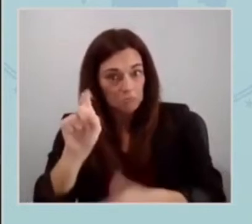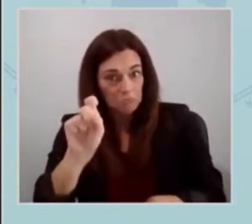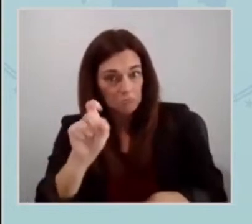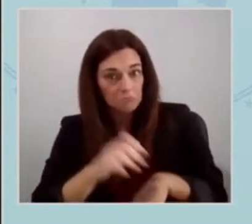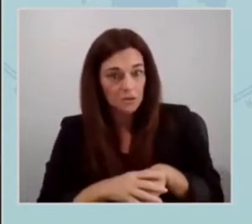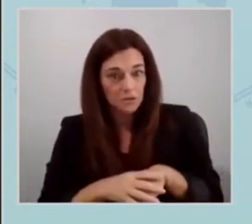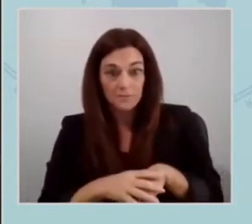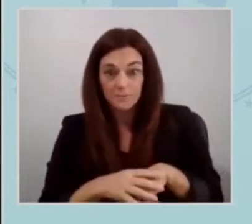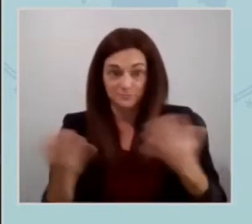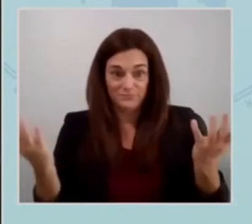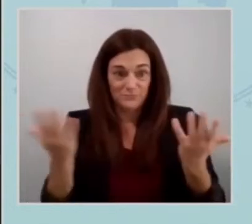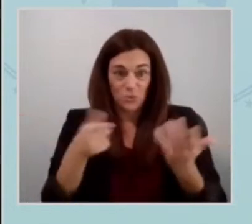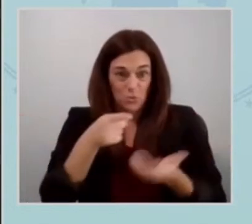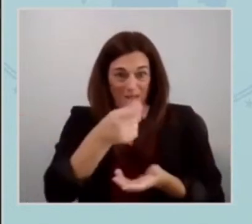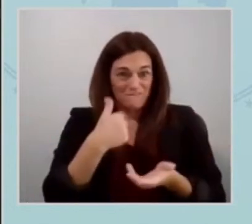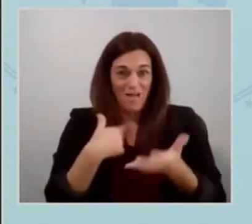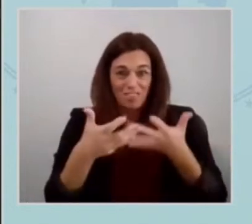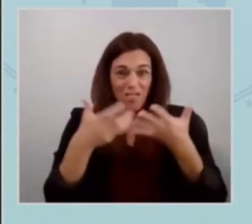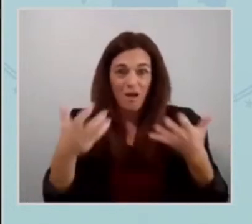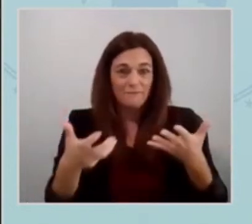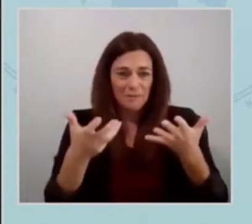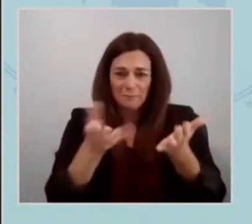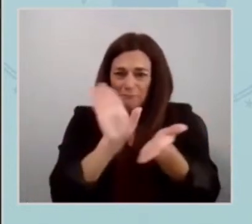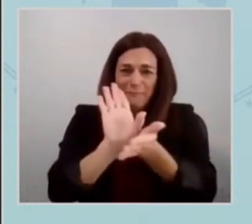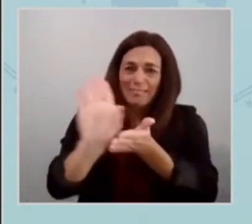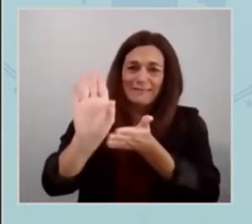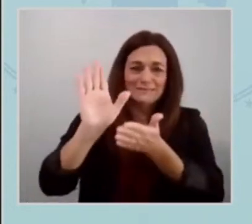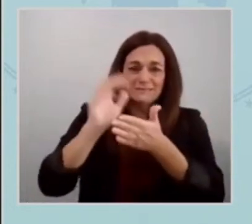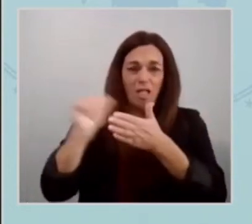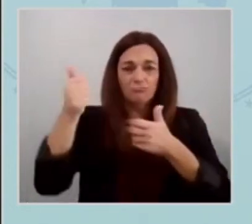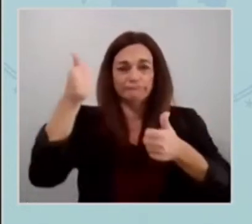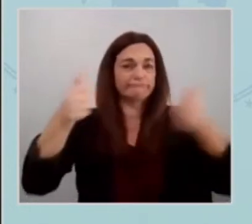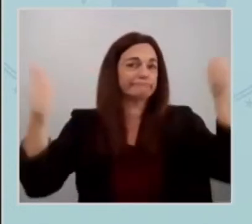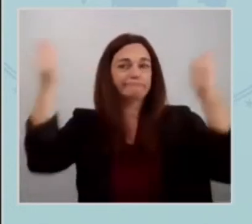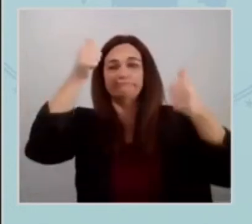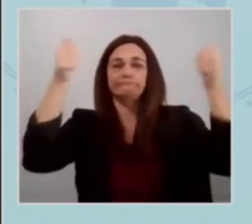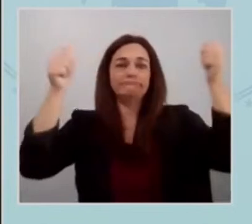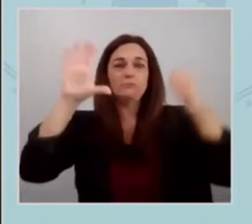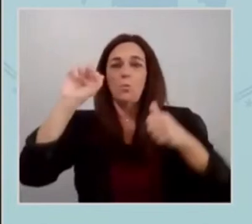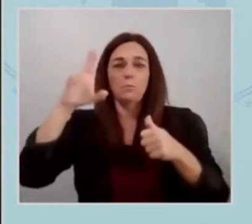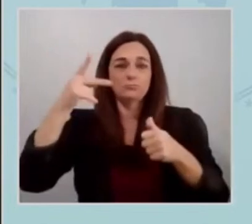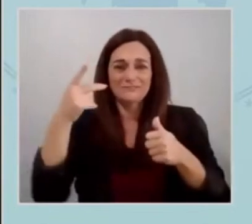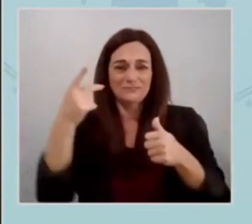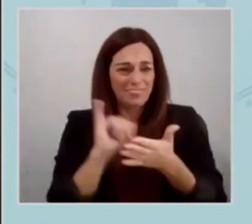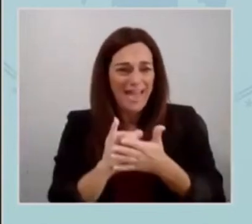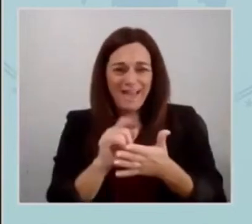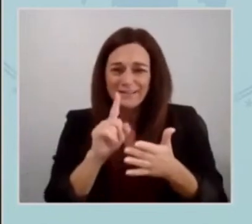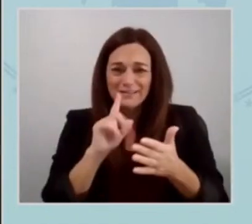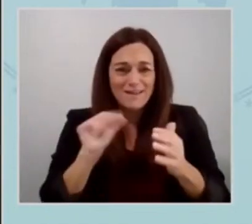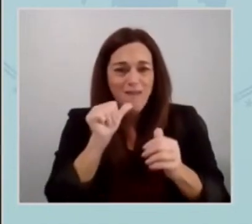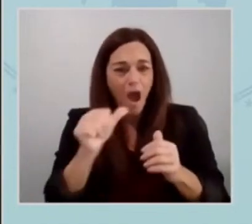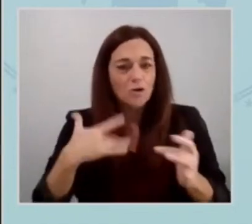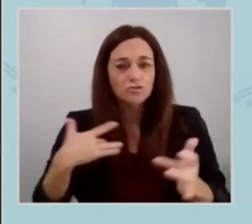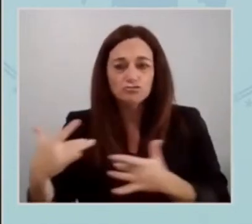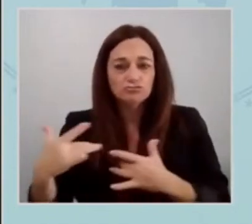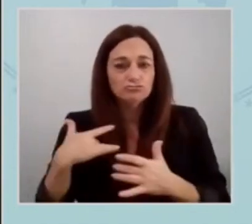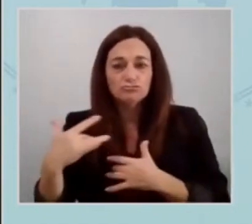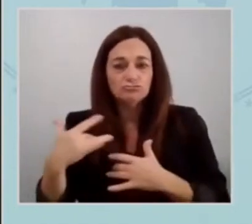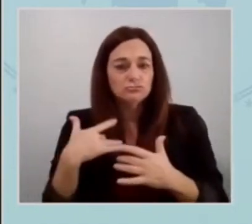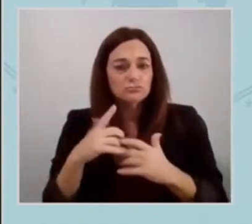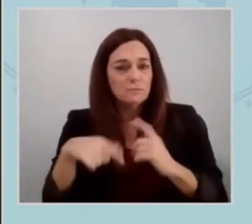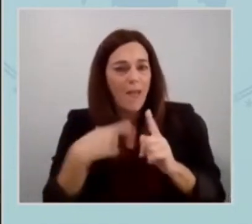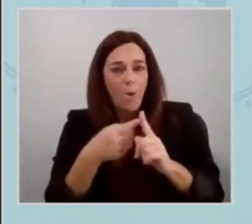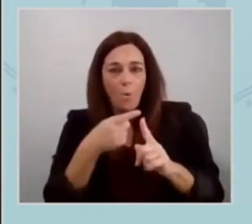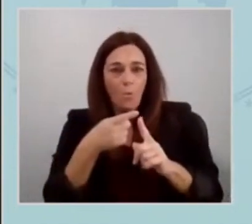when we go back to work, will we still have relief? Because you have a lot of billion-dollar